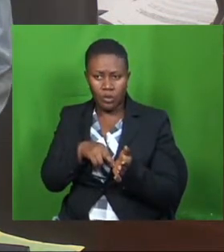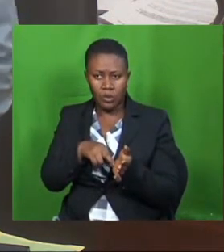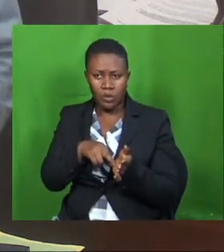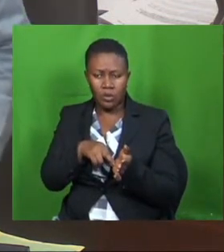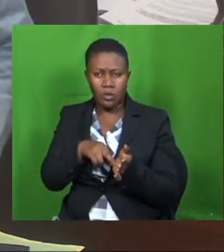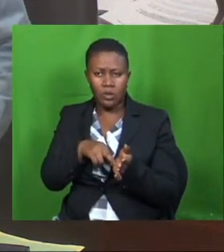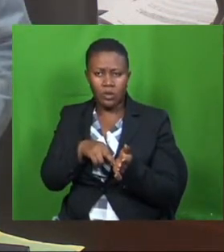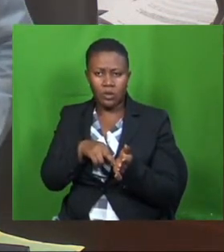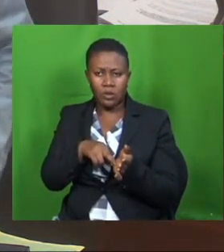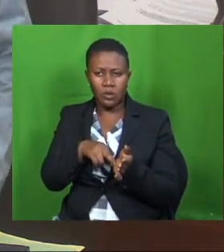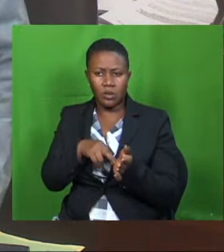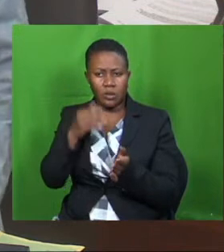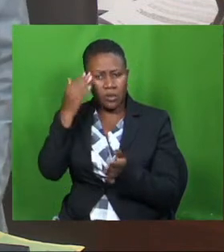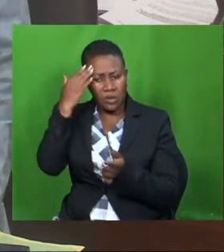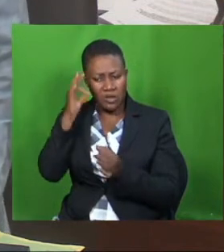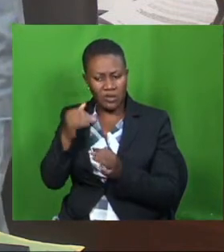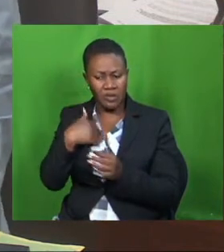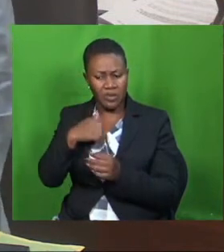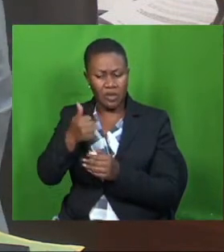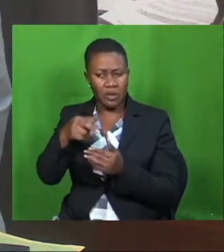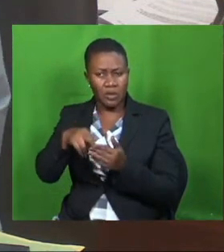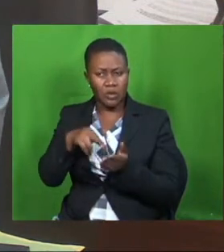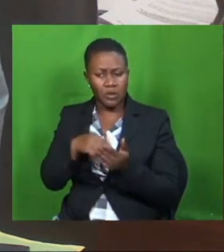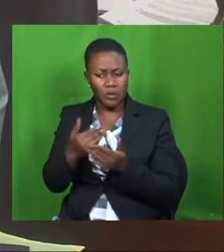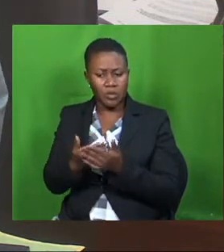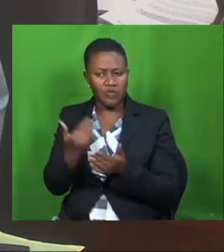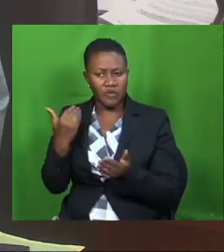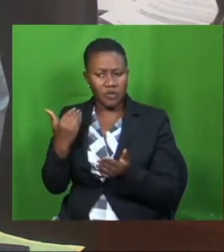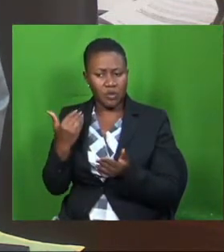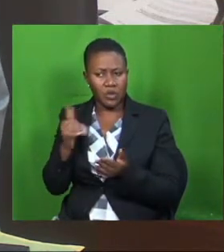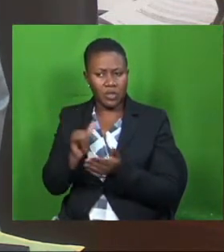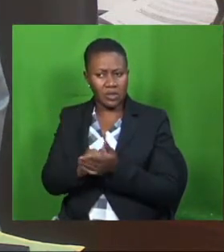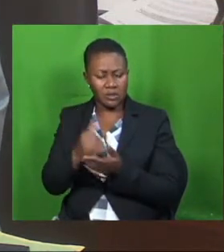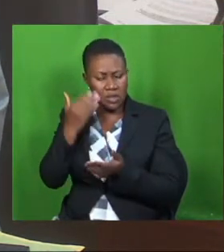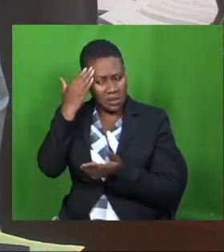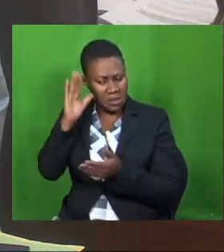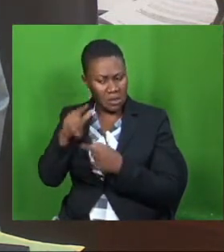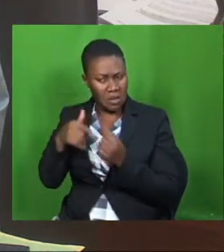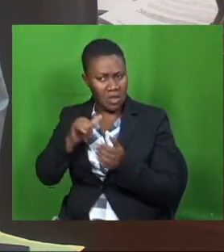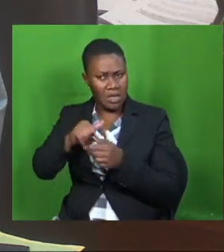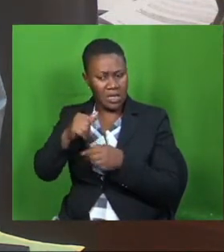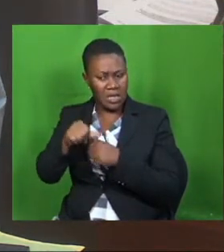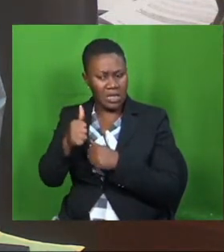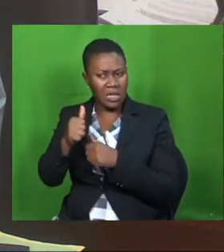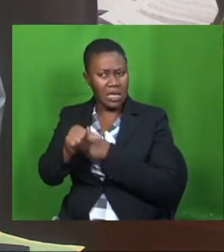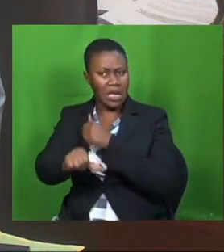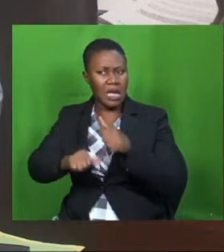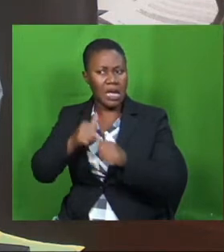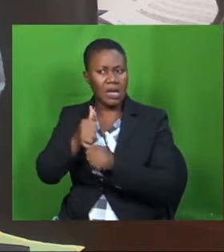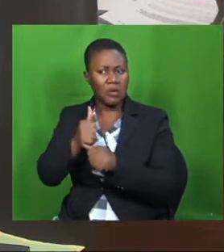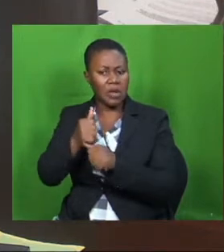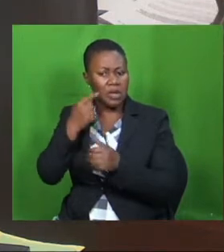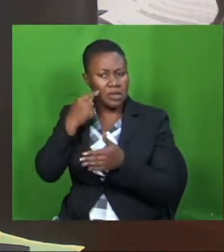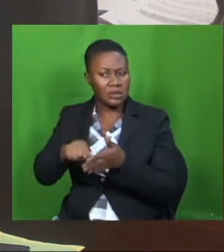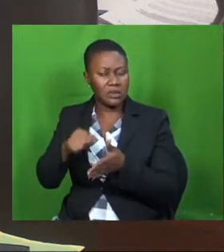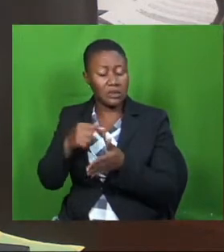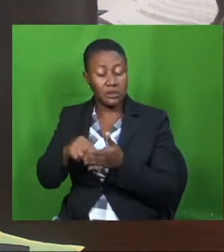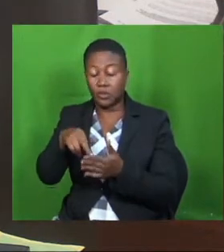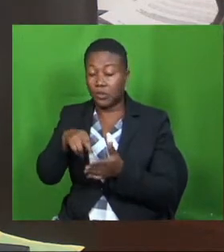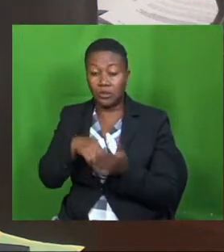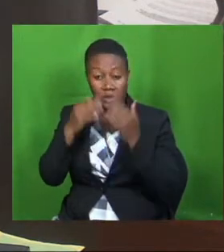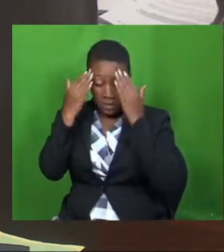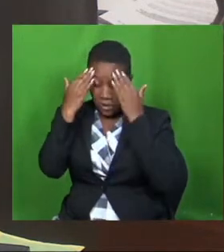are elected. We are not appointed. We are not appointed to be sitting here. He can be dismissed. He can be dismissed tomorrow. We are